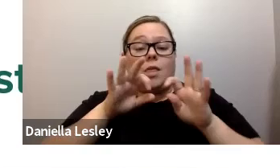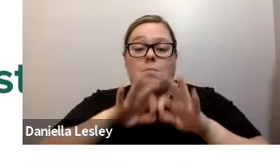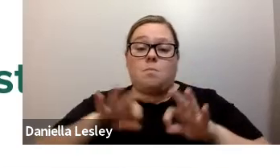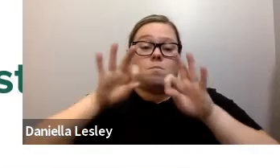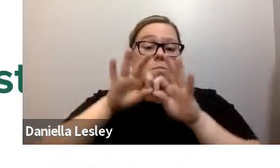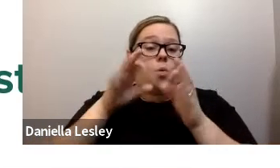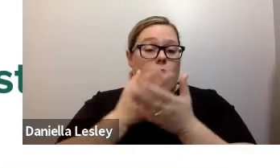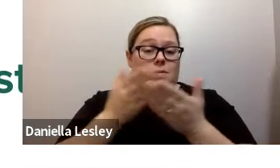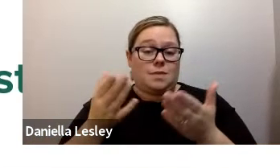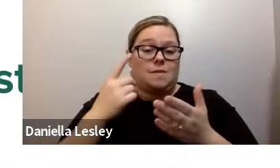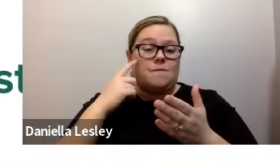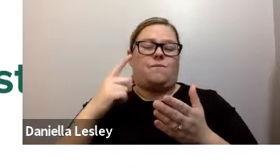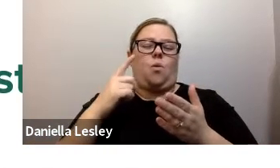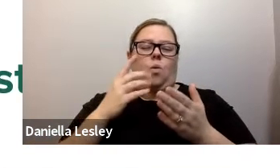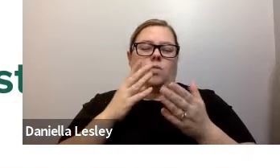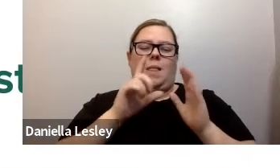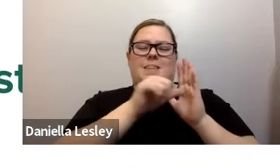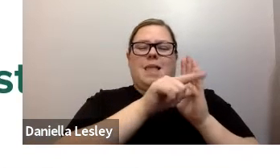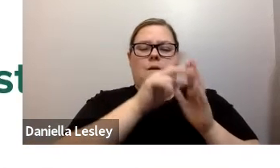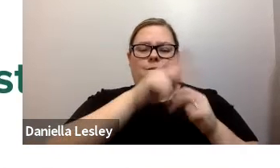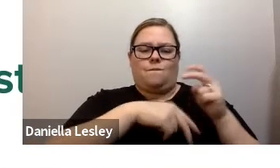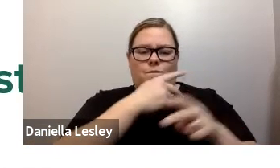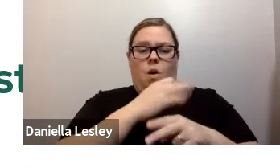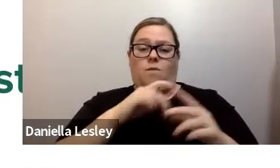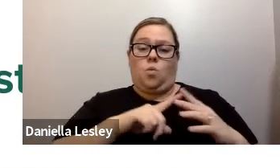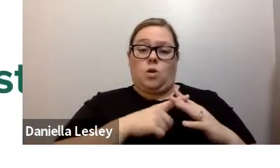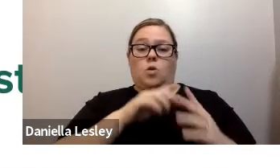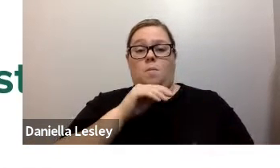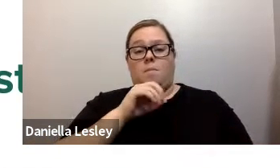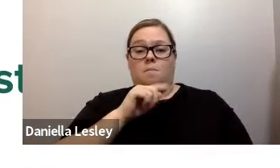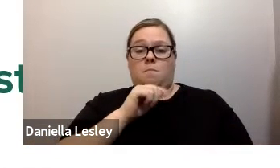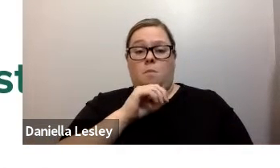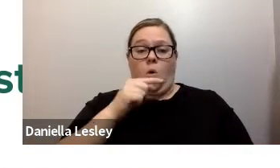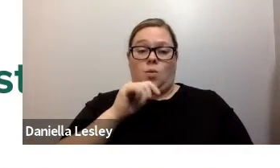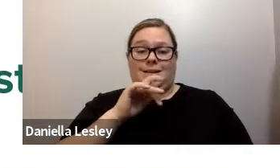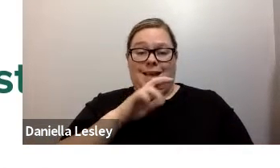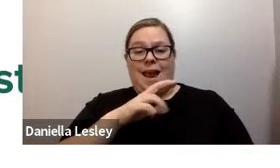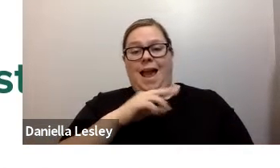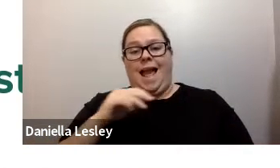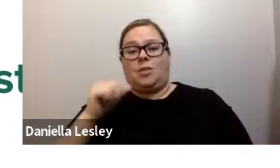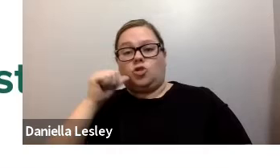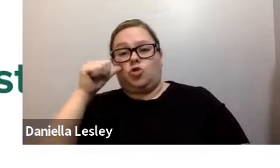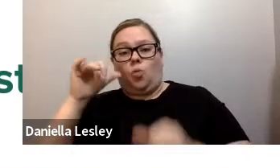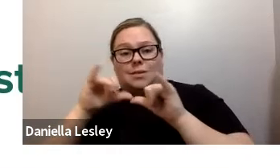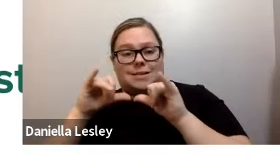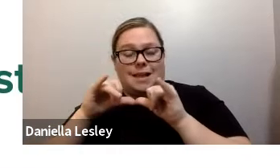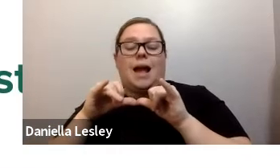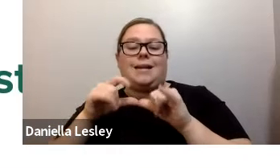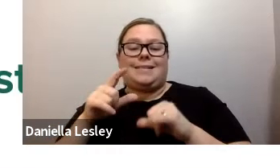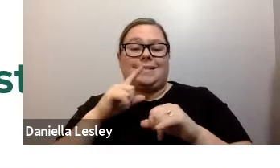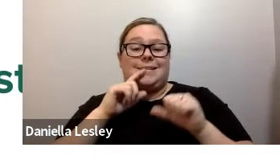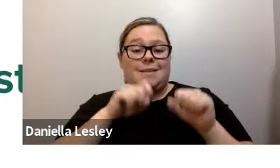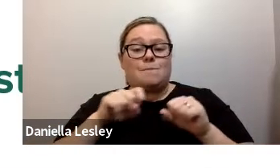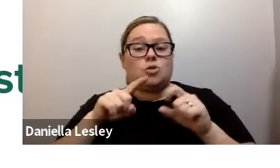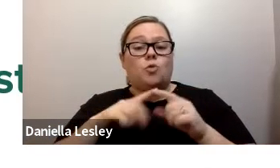the later version of the original MotoGator, as well as this adult-sized version, was the ability to